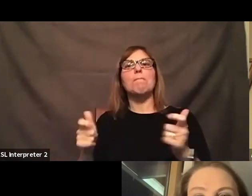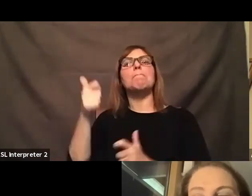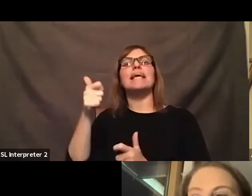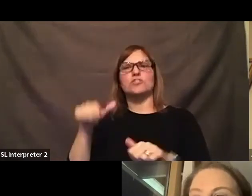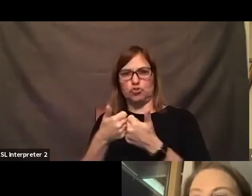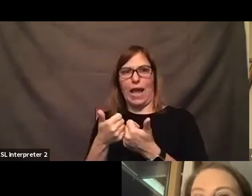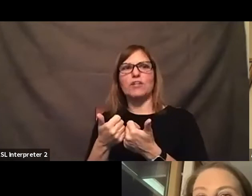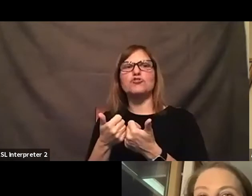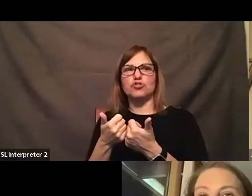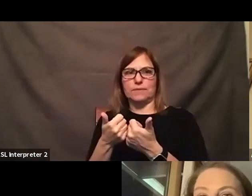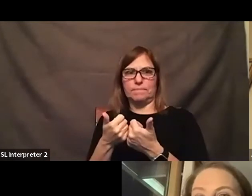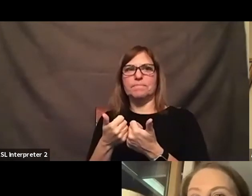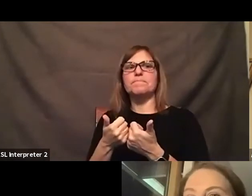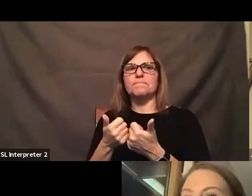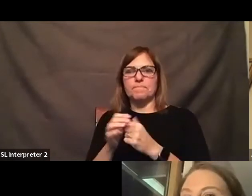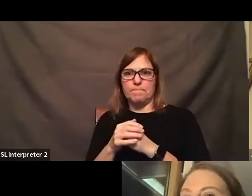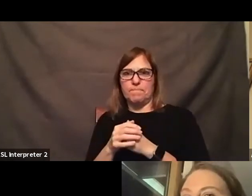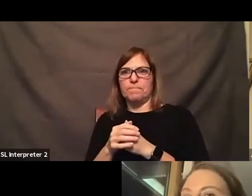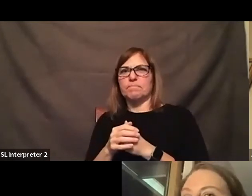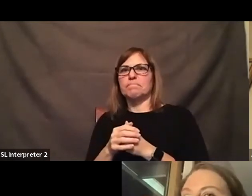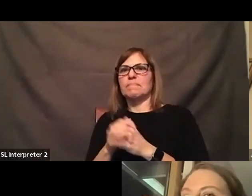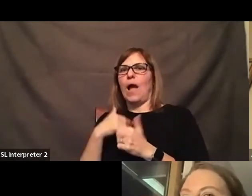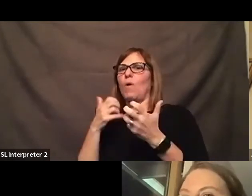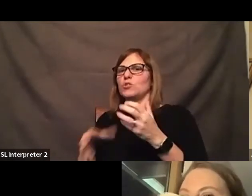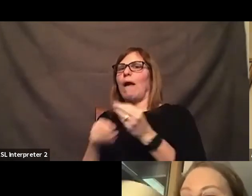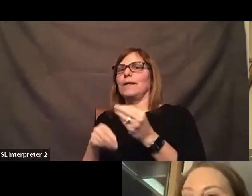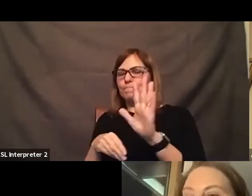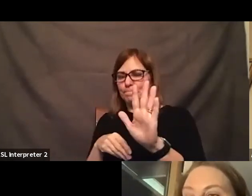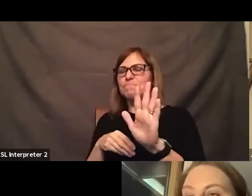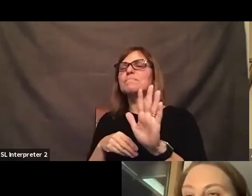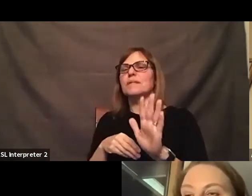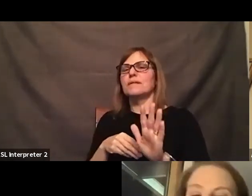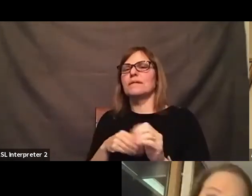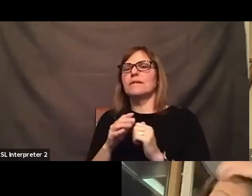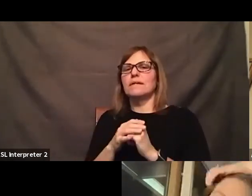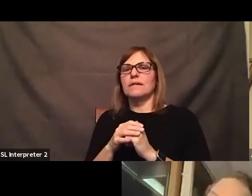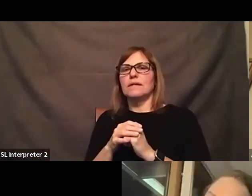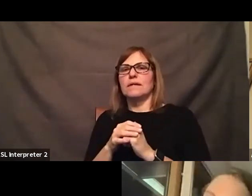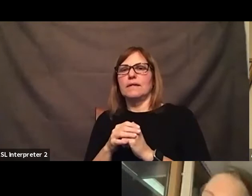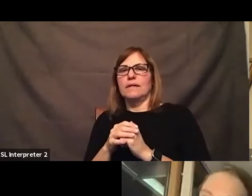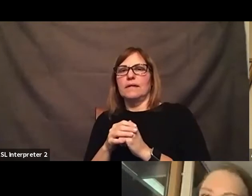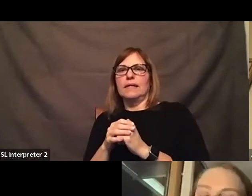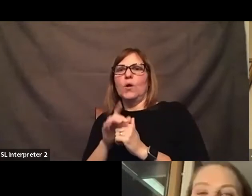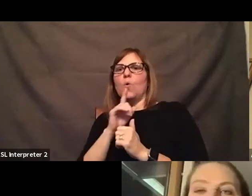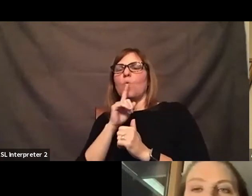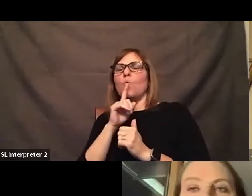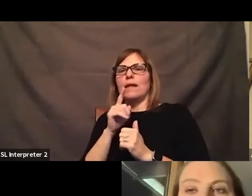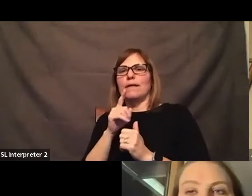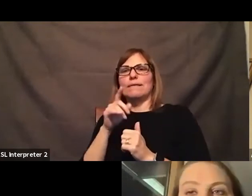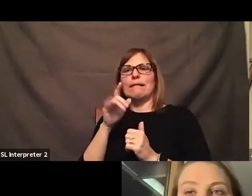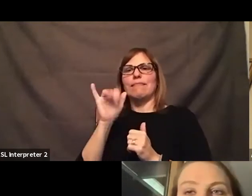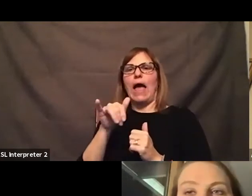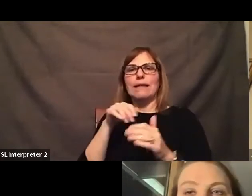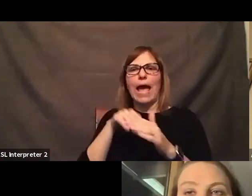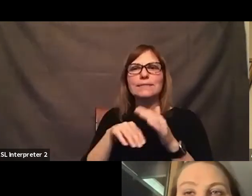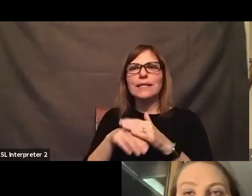play off that. One of the things, Anne mentioned the RERC and accessible public transportation. And one